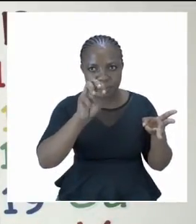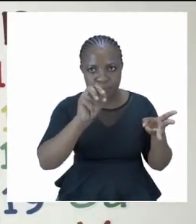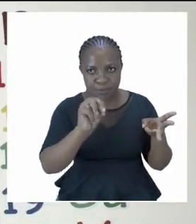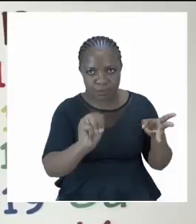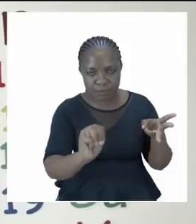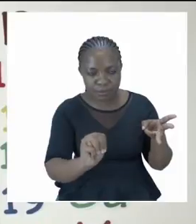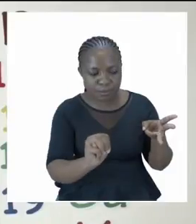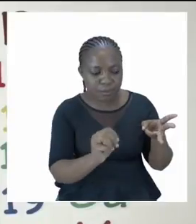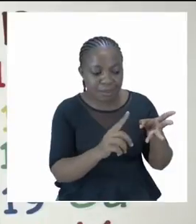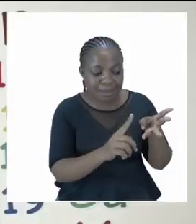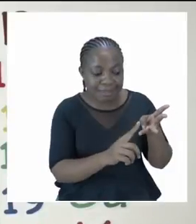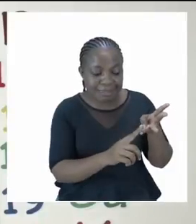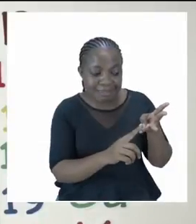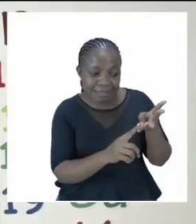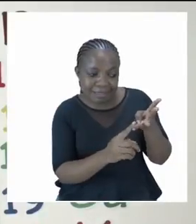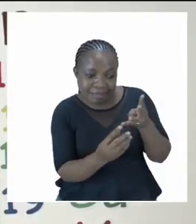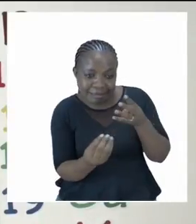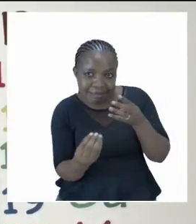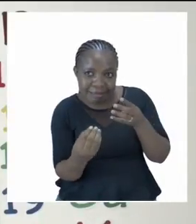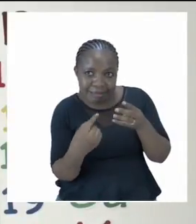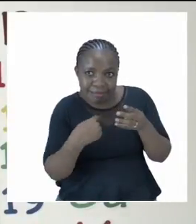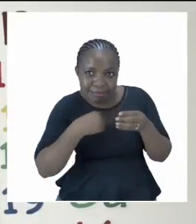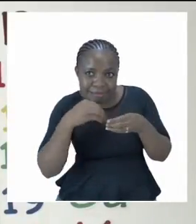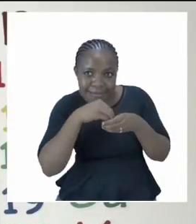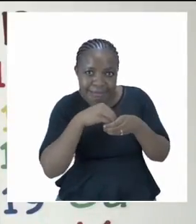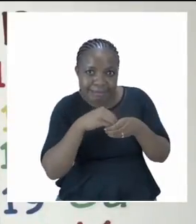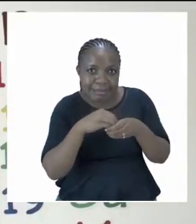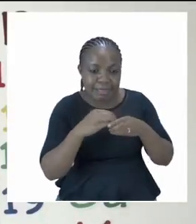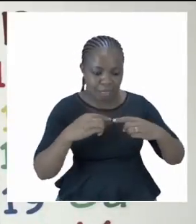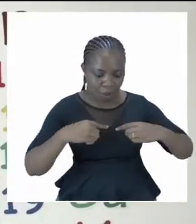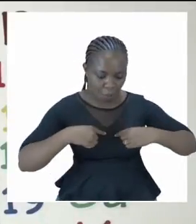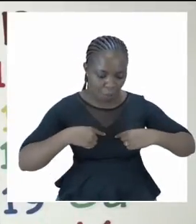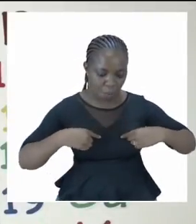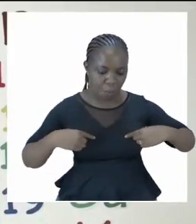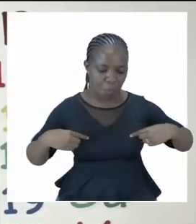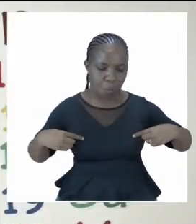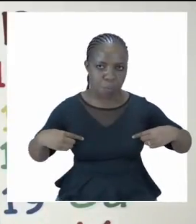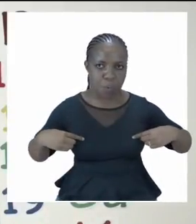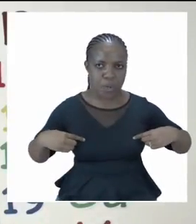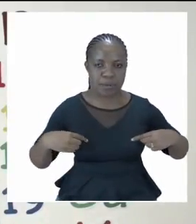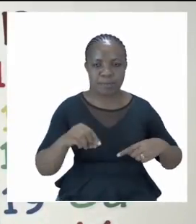then when you are a part of that group, you say